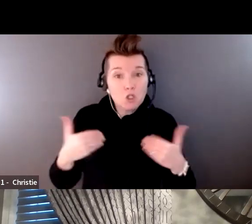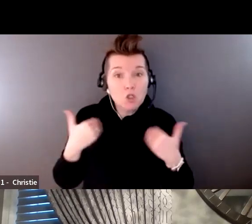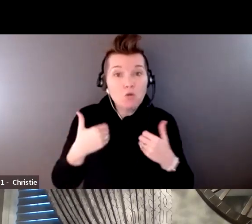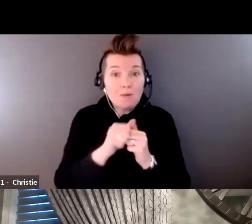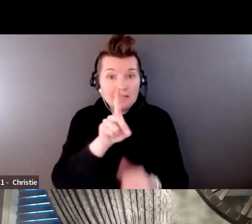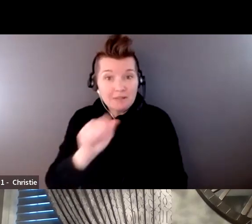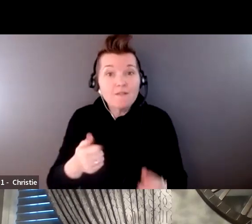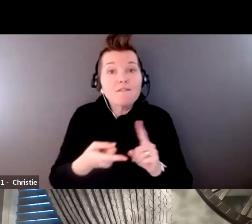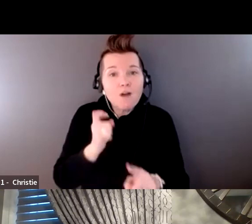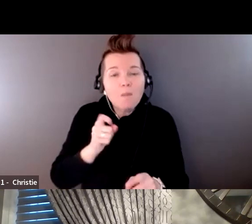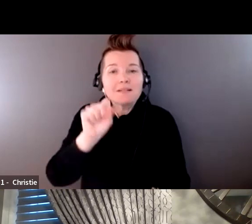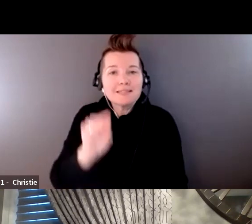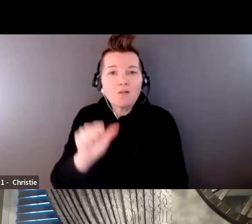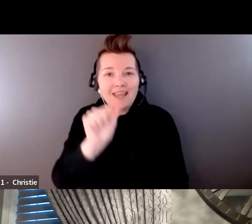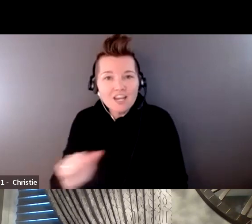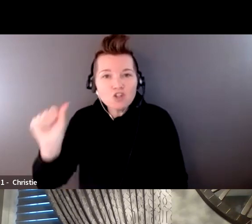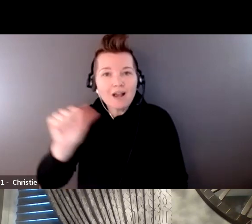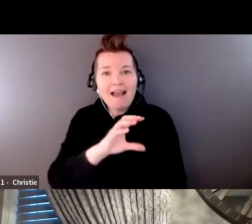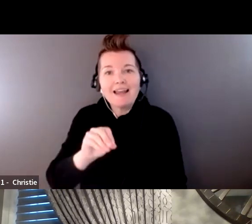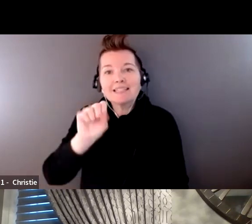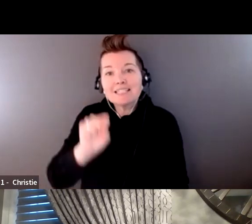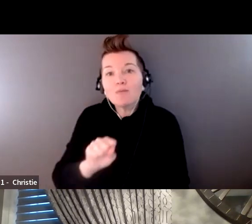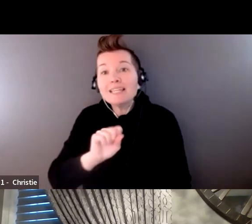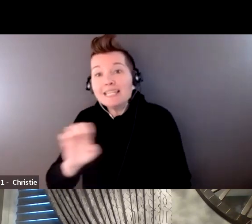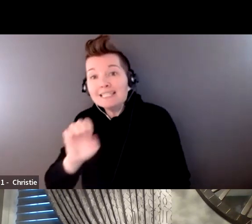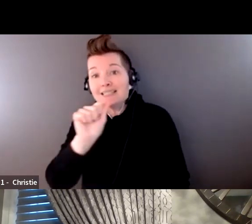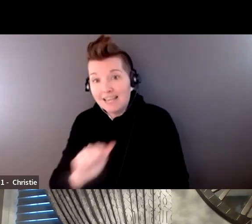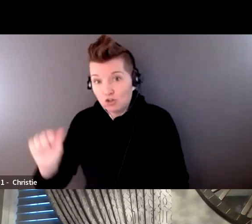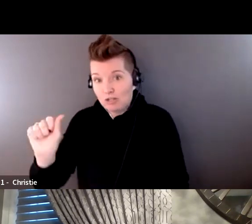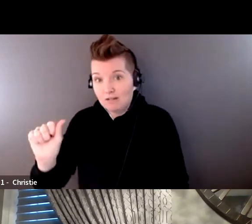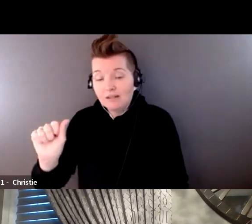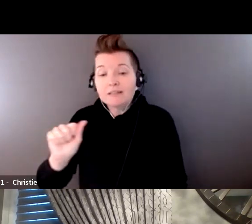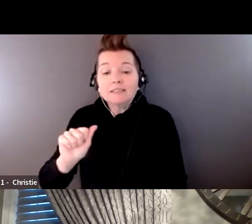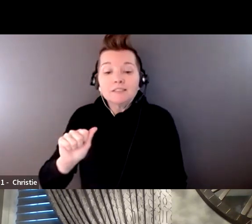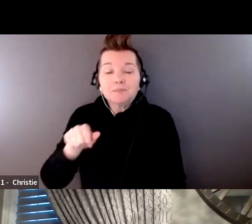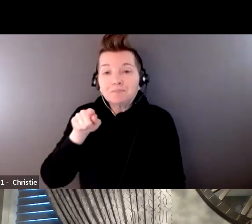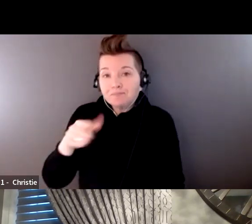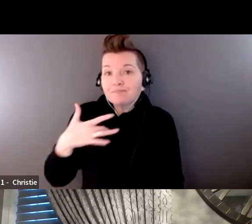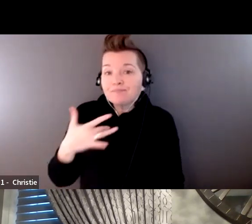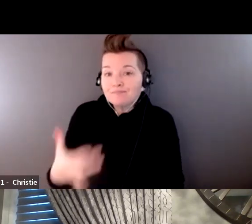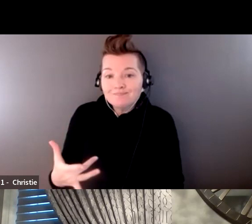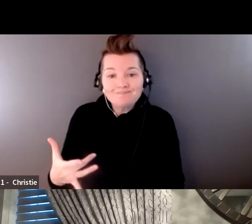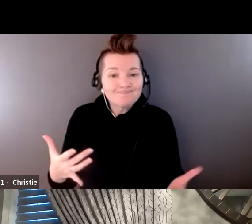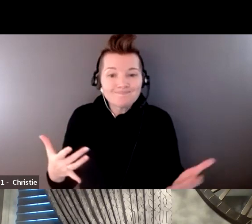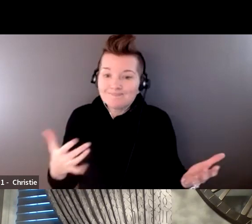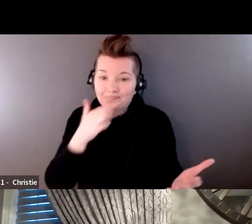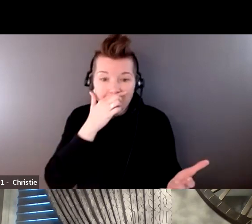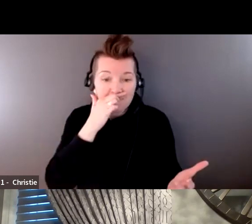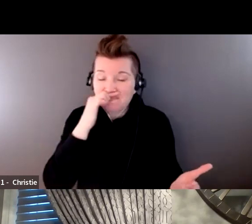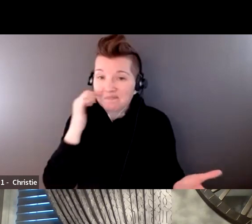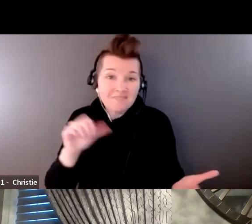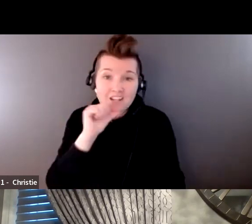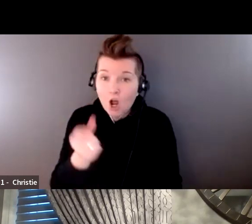and Southeast Asian communities in Toronto come from environments, like we just heard, are less likely to understand